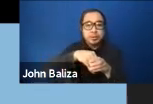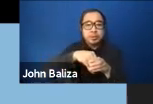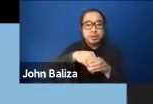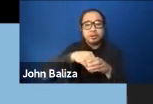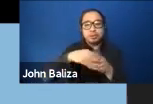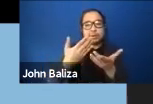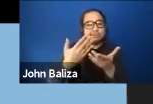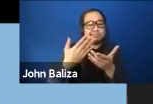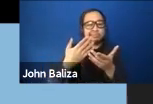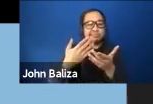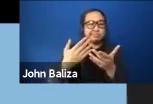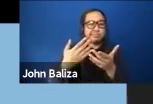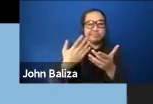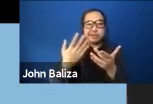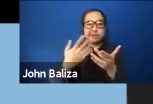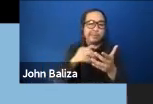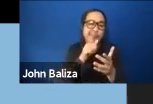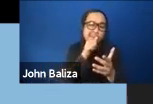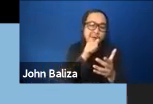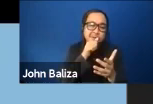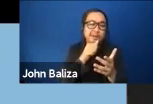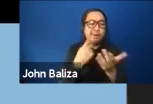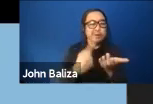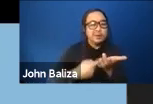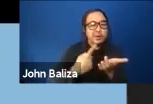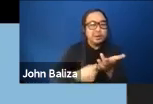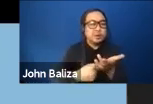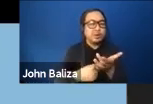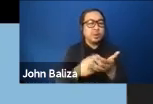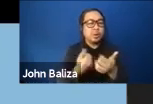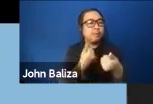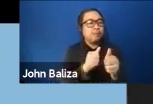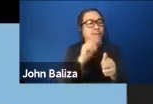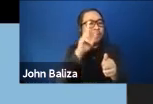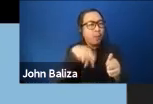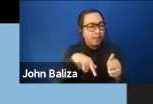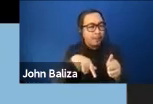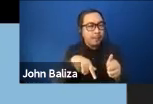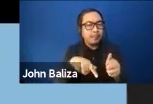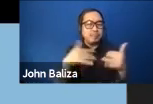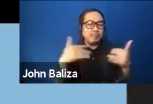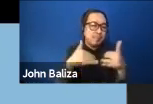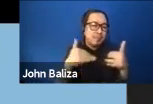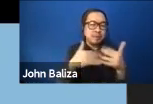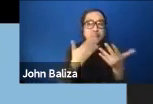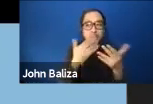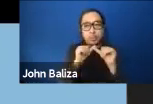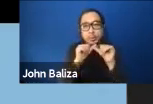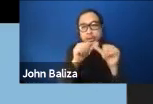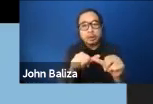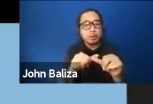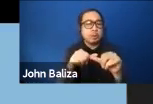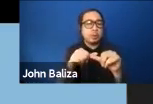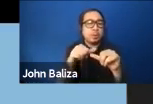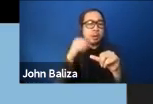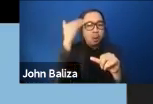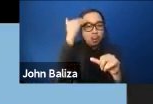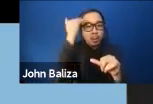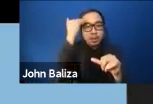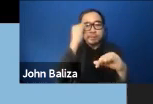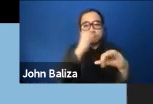discussion, follow-up, and most likely to do the awareness raising at the public.